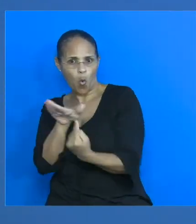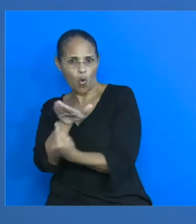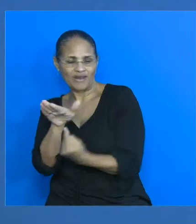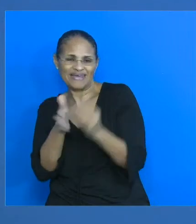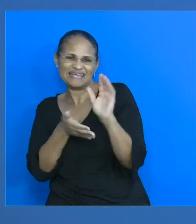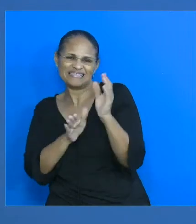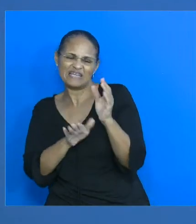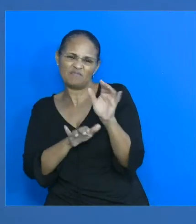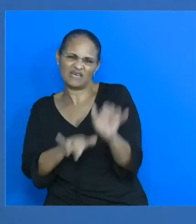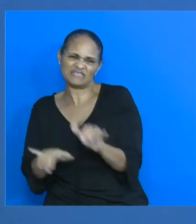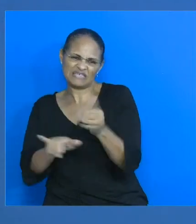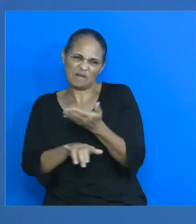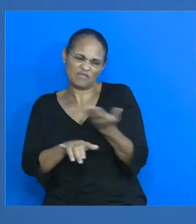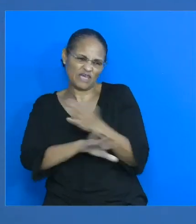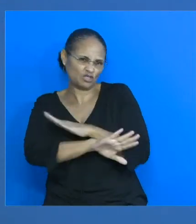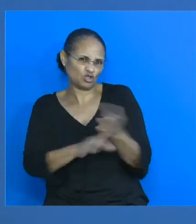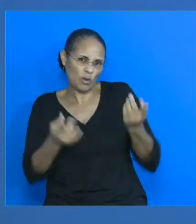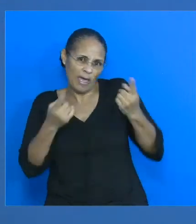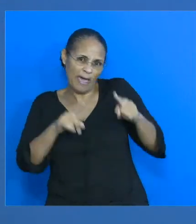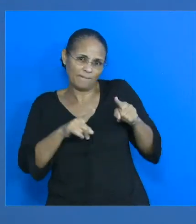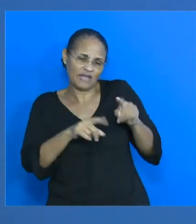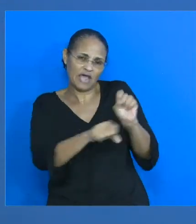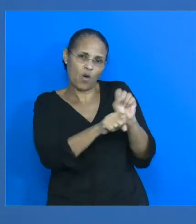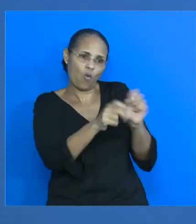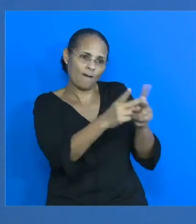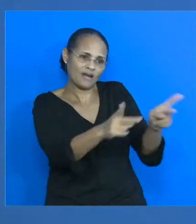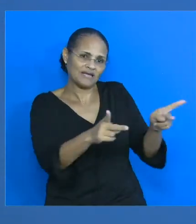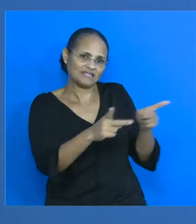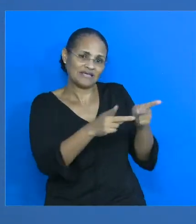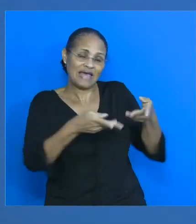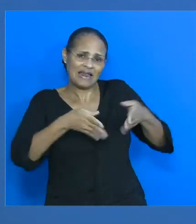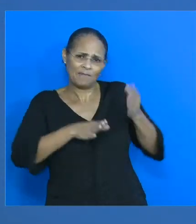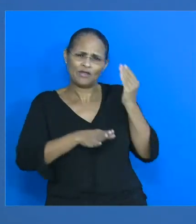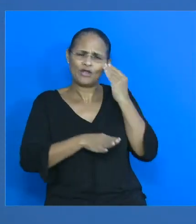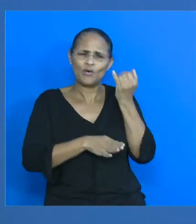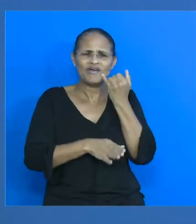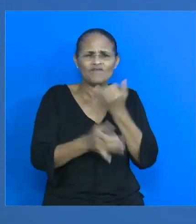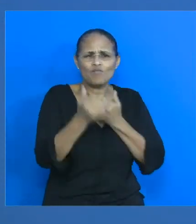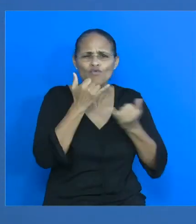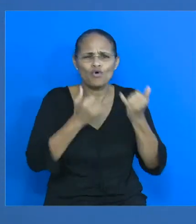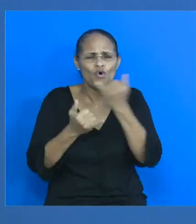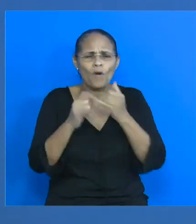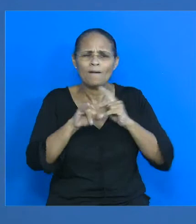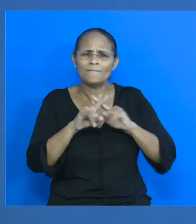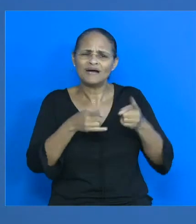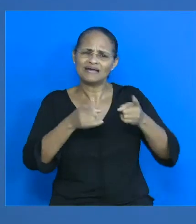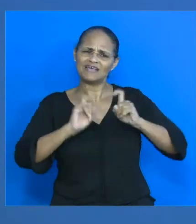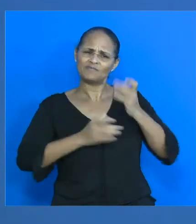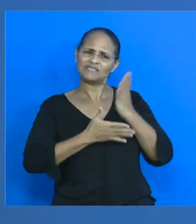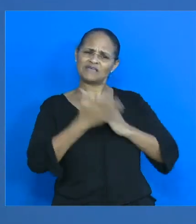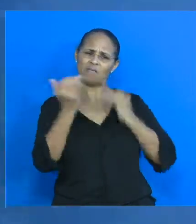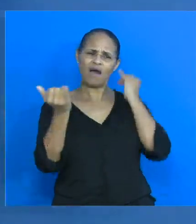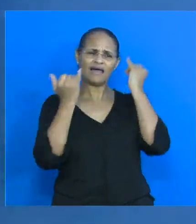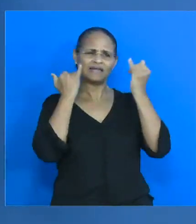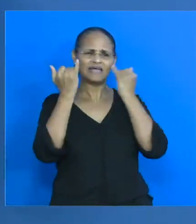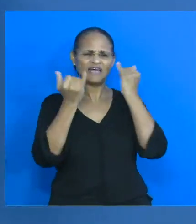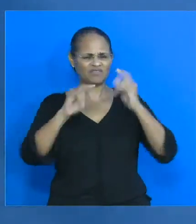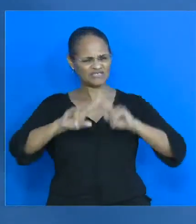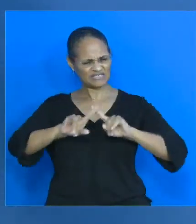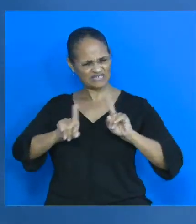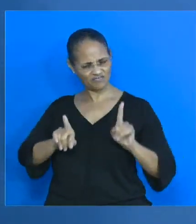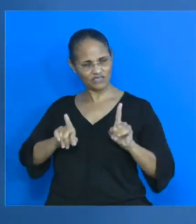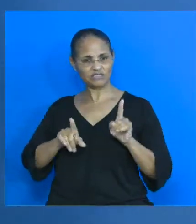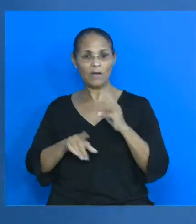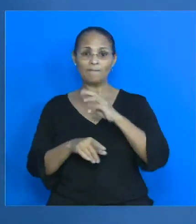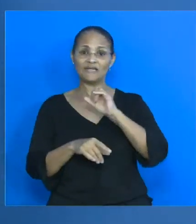same thing doesn't happen in workplaces. Perhaps you can correct me if I'm wrong, but if not, can you maybe give us an idea as to why there's a difference there? I wouldn't say that there's